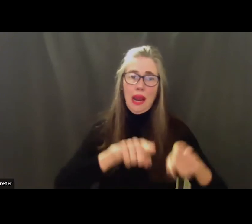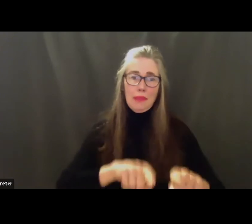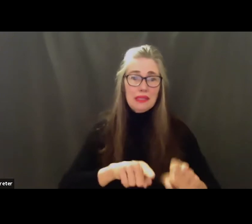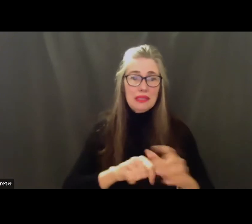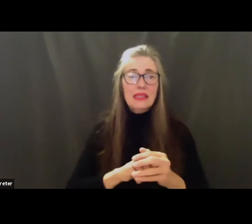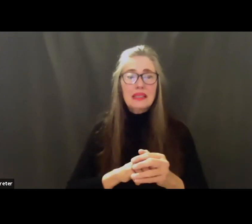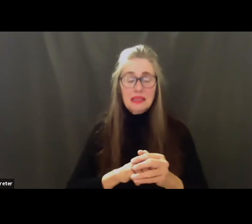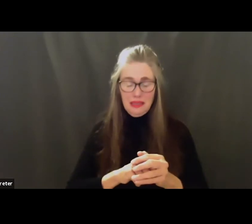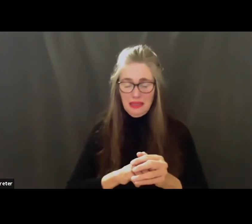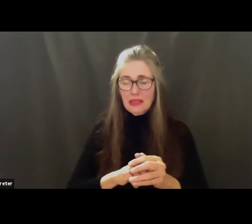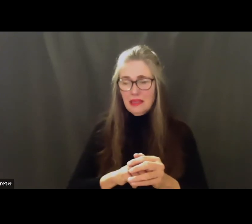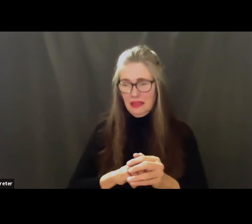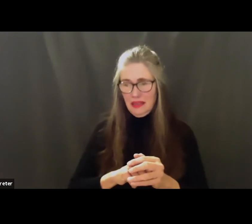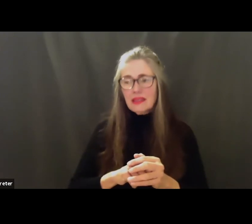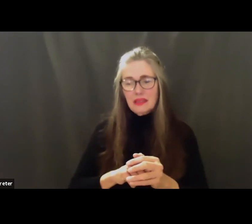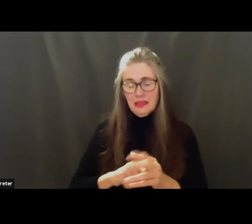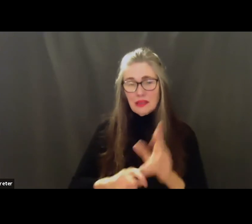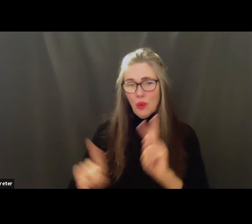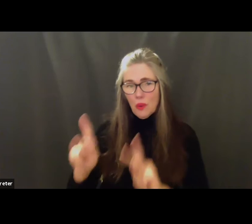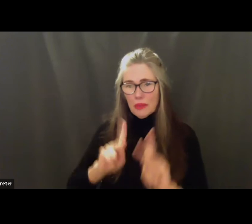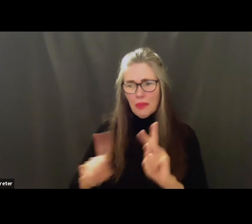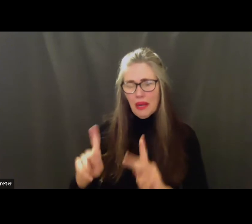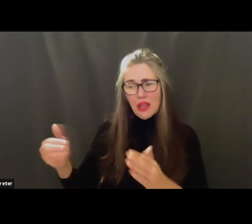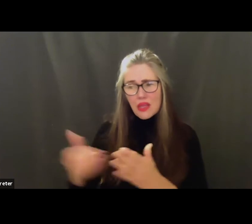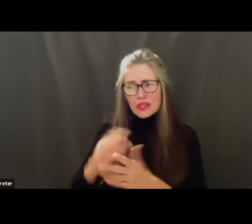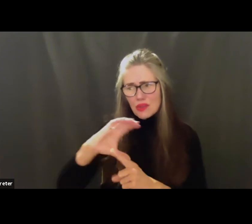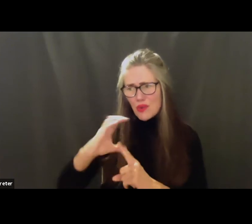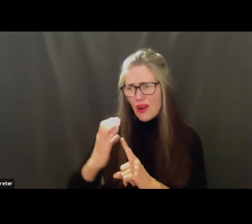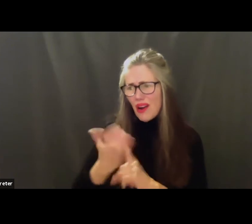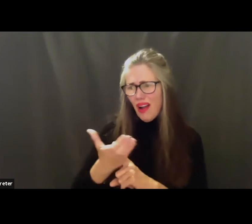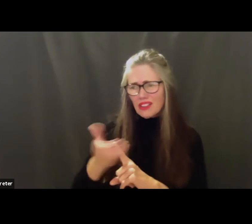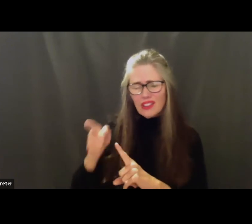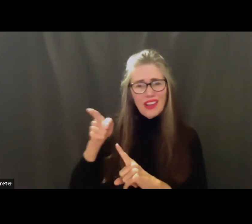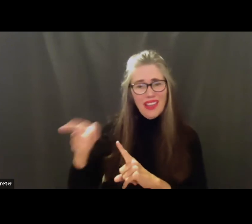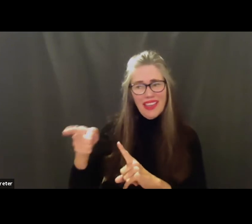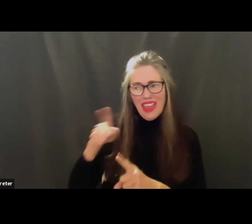larger place in the new political culture that these leaders create.